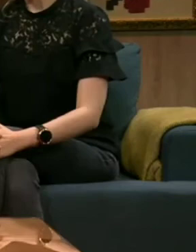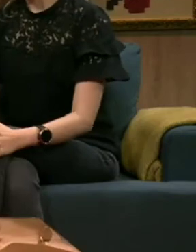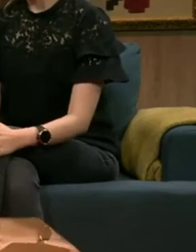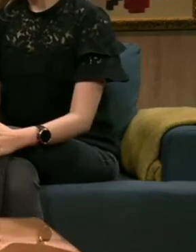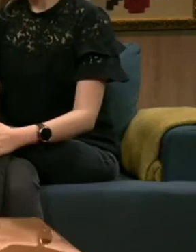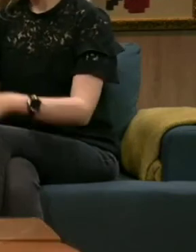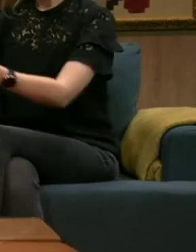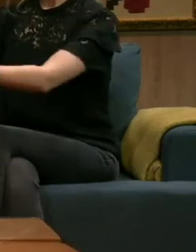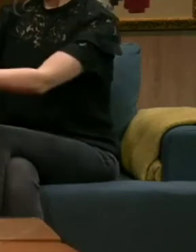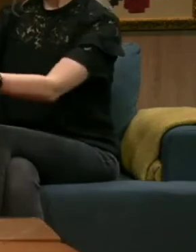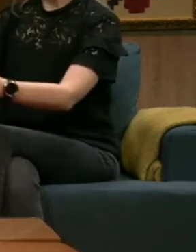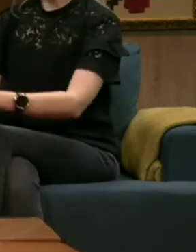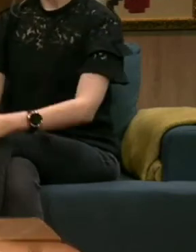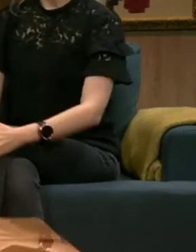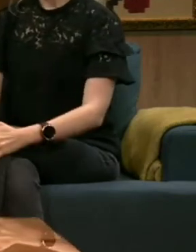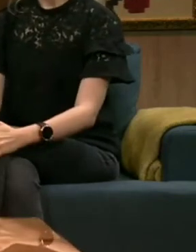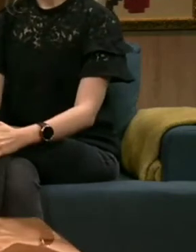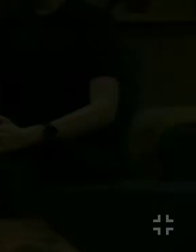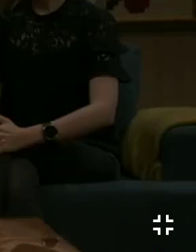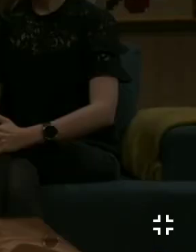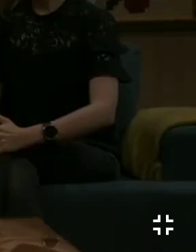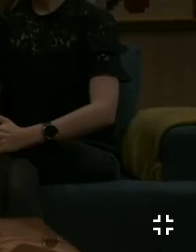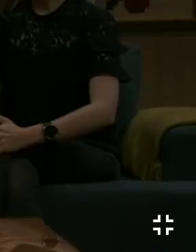should open it, Neil. You should announce the winner.